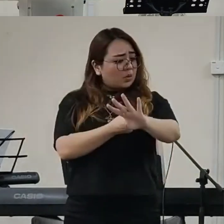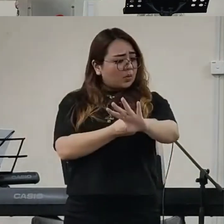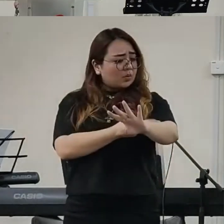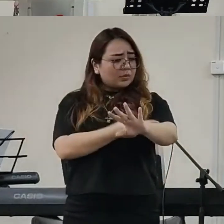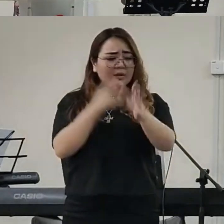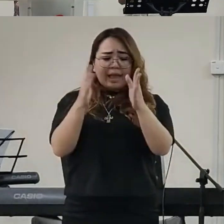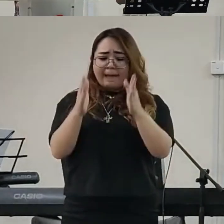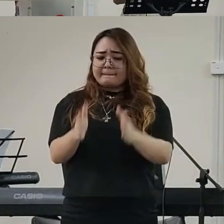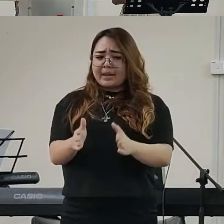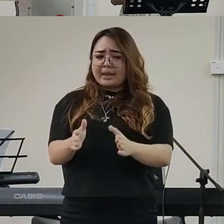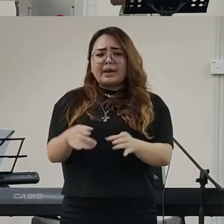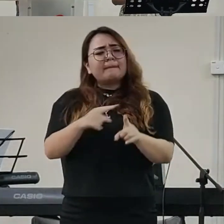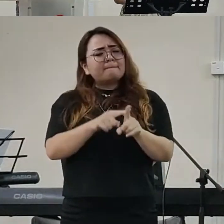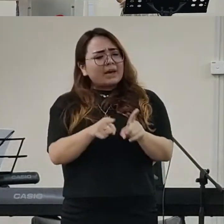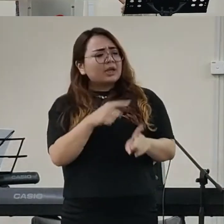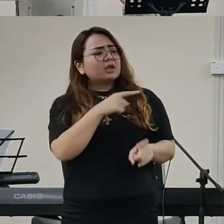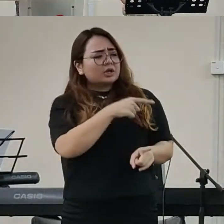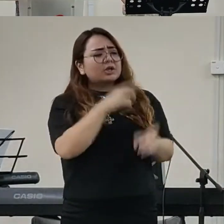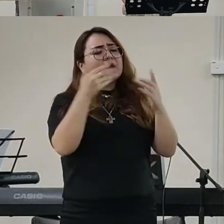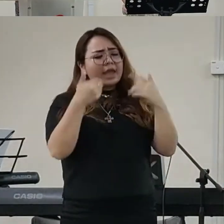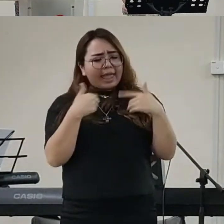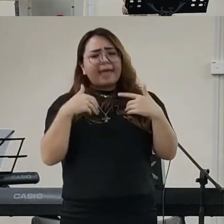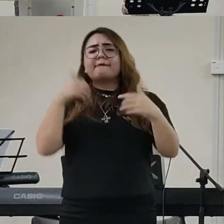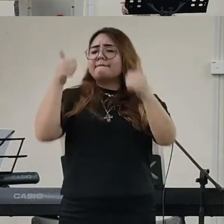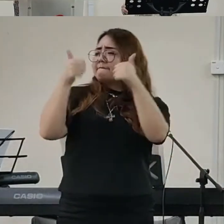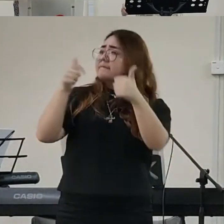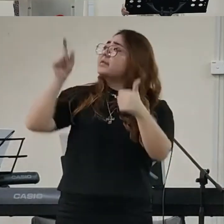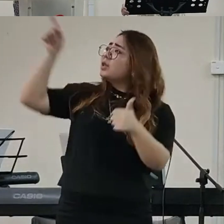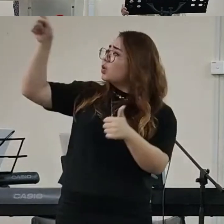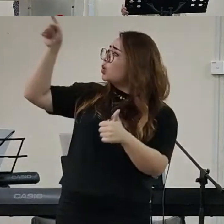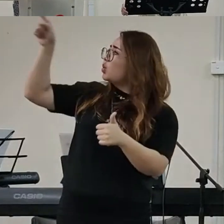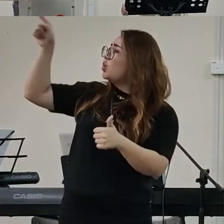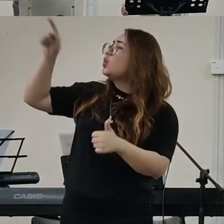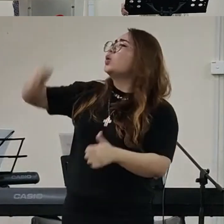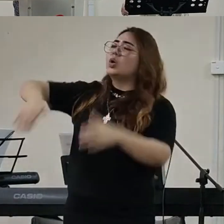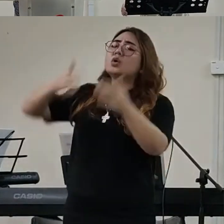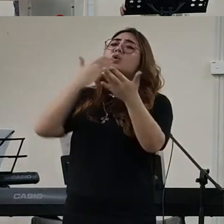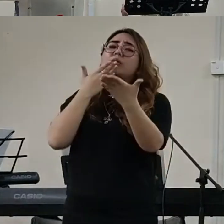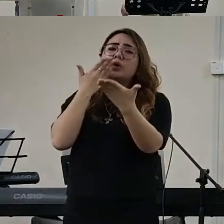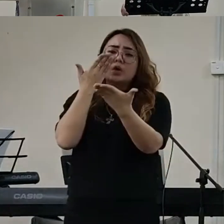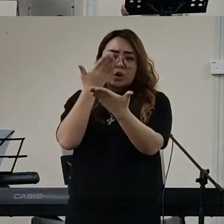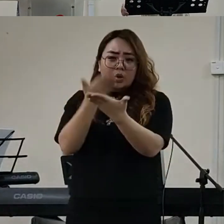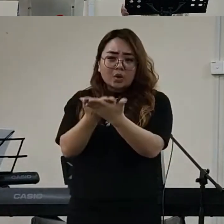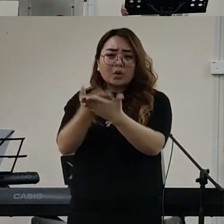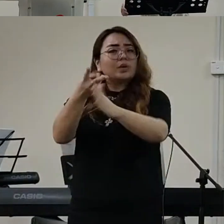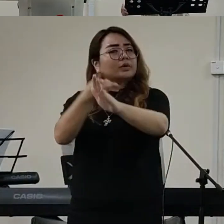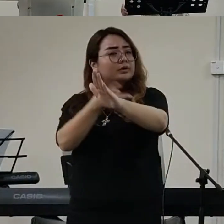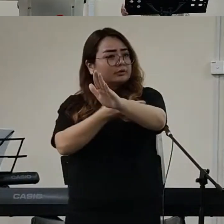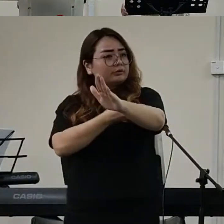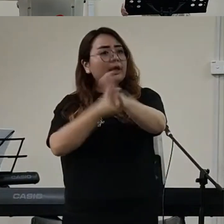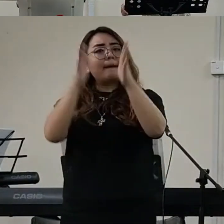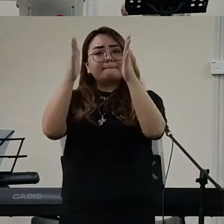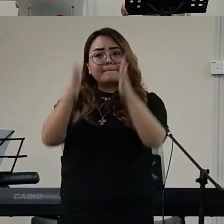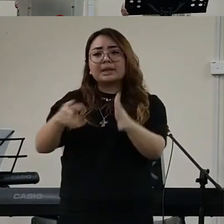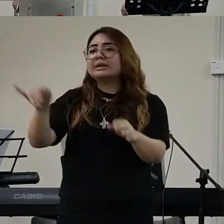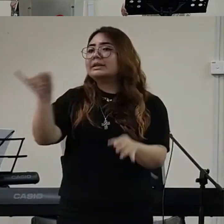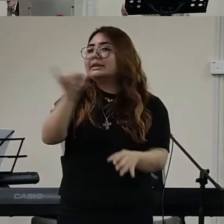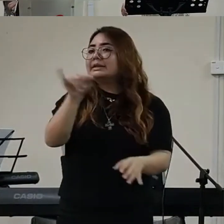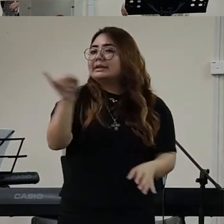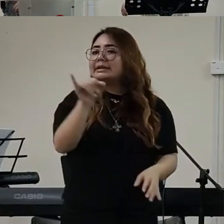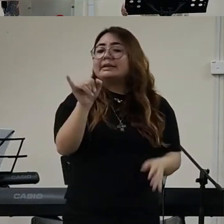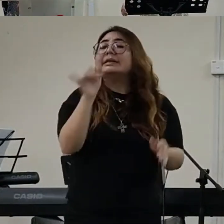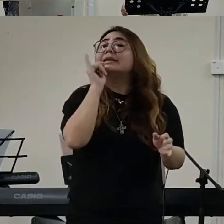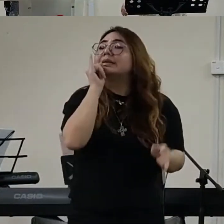we have the good shepherd shepherding us. Can somebody say amen? The good shepherd is Jesus. So don't fret or feel